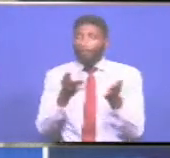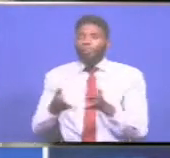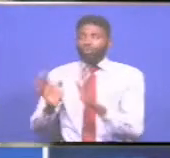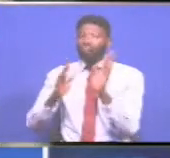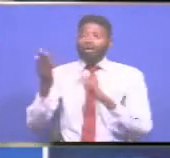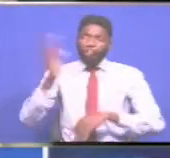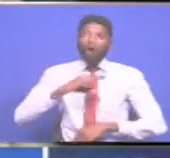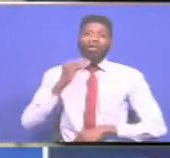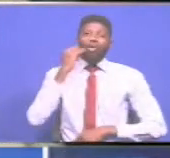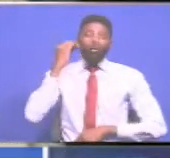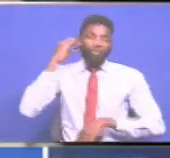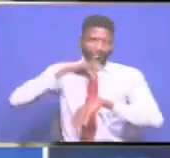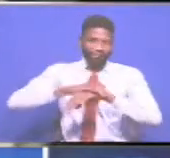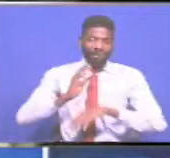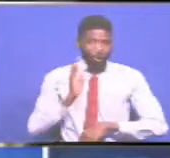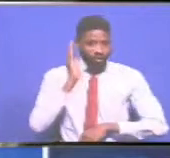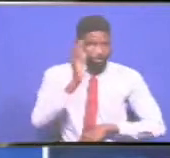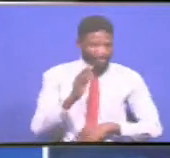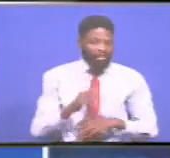Tutakaa,